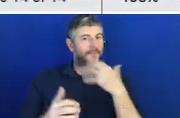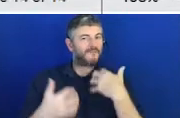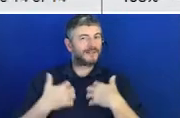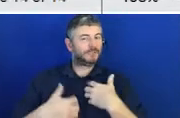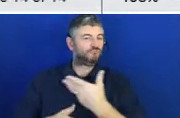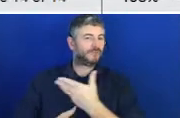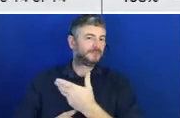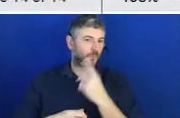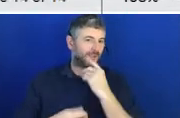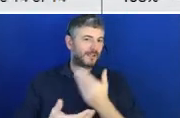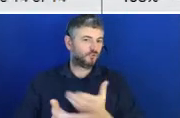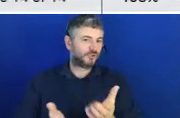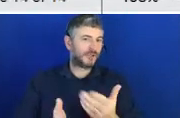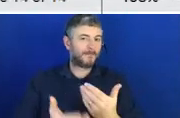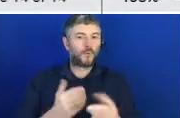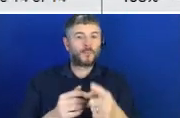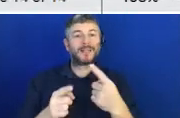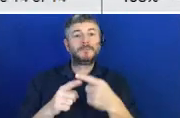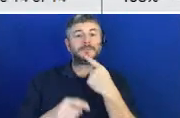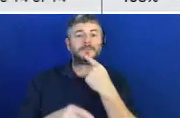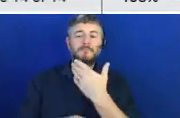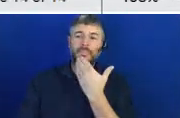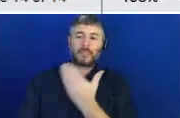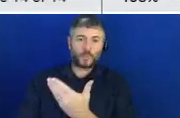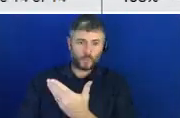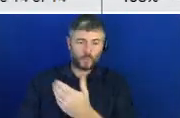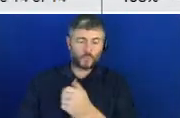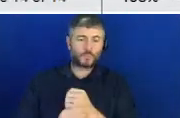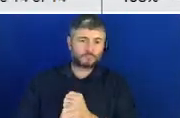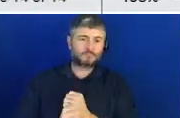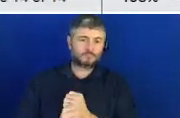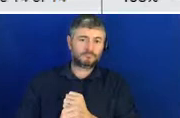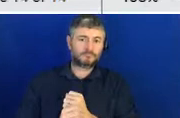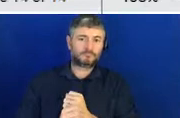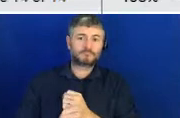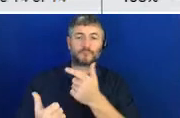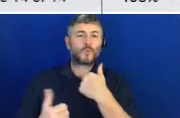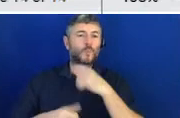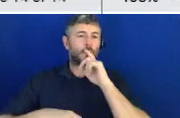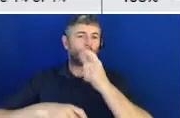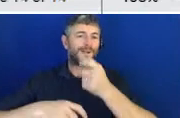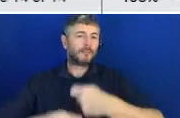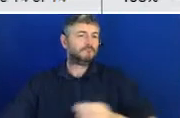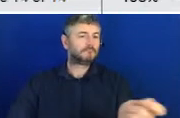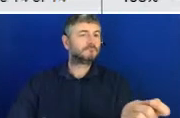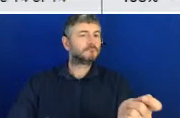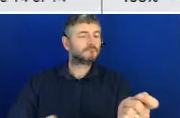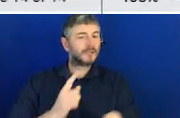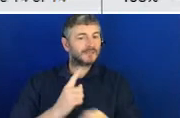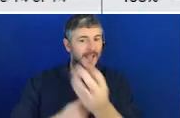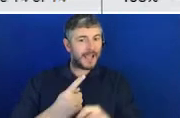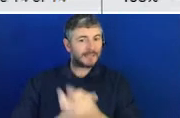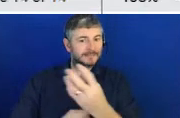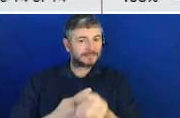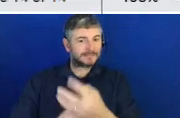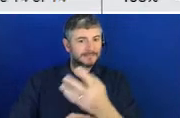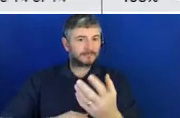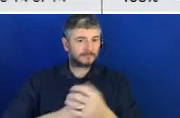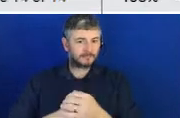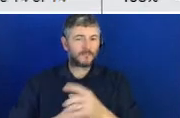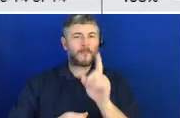Thank you, Ruth. That was great. We will we'd love to share the slides with people today and put them in